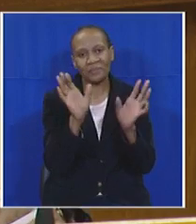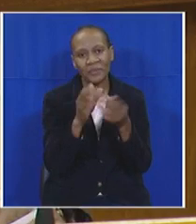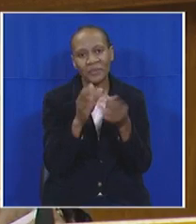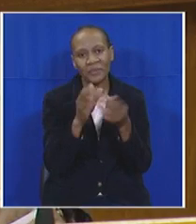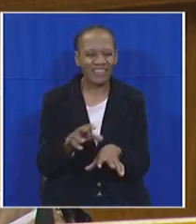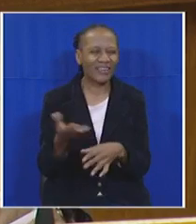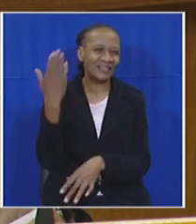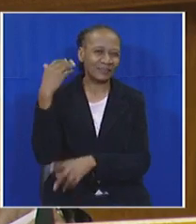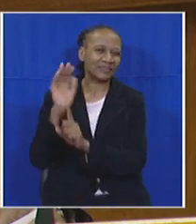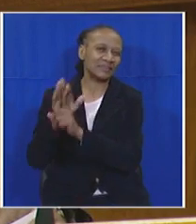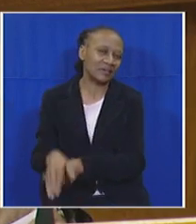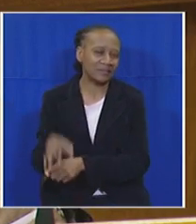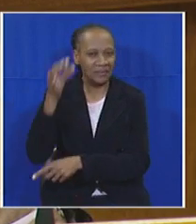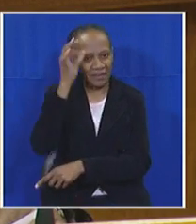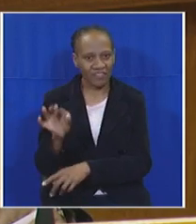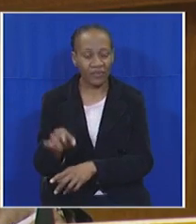most.